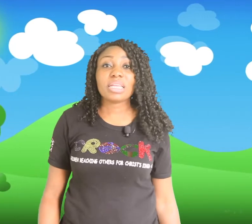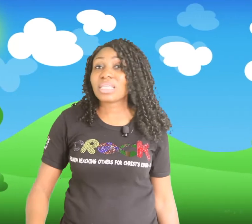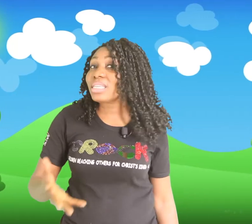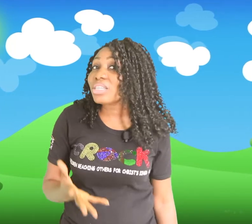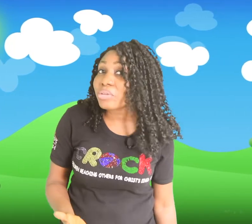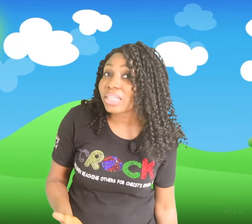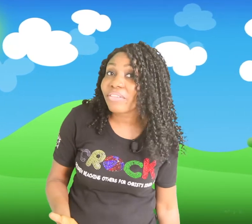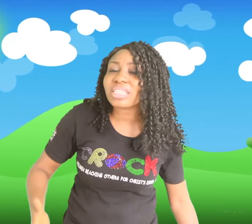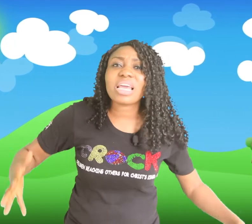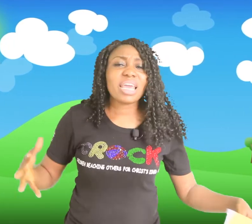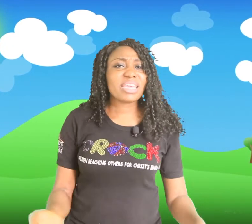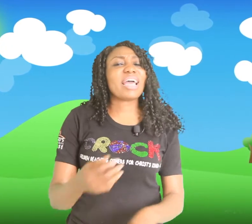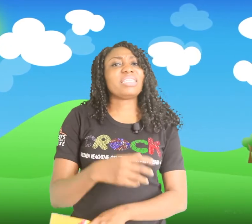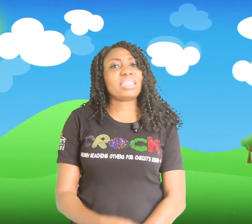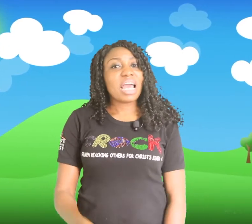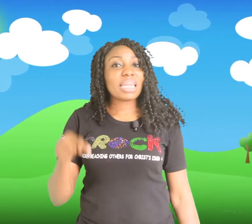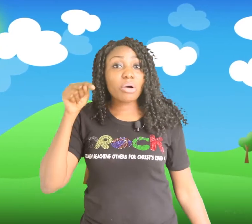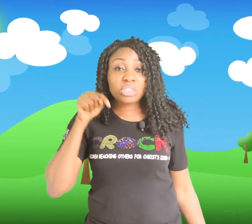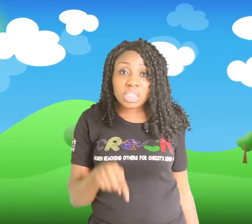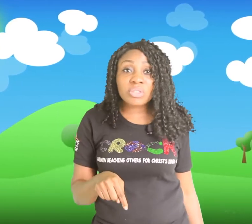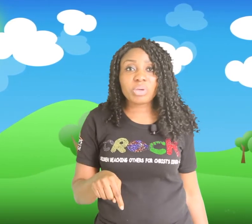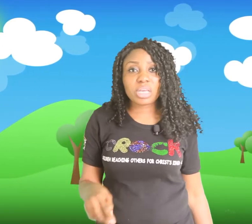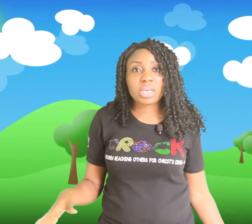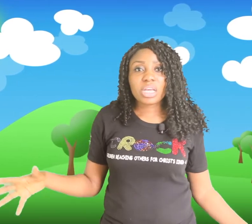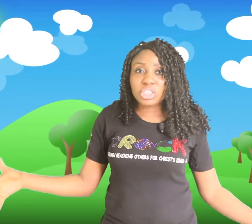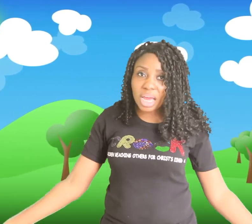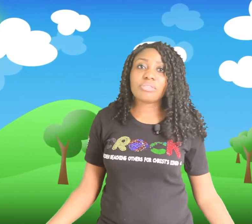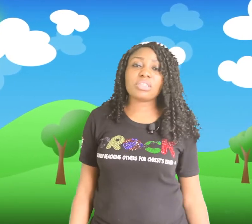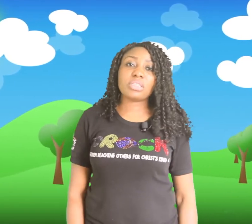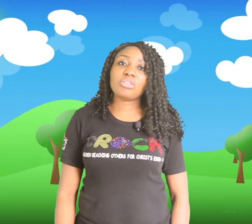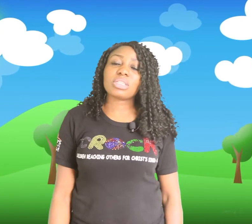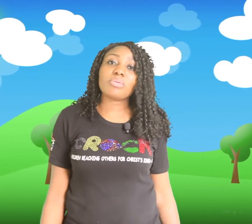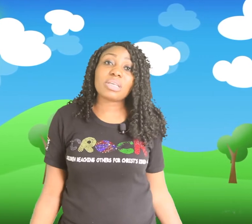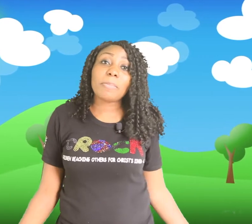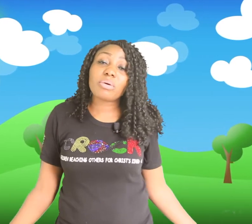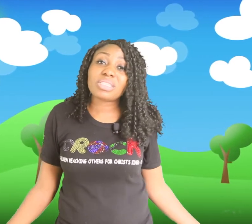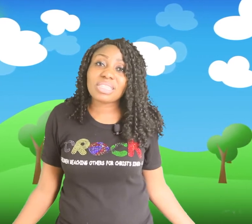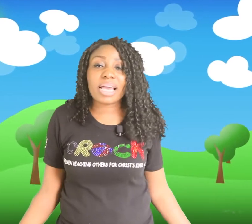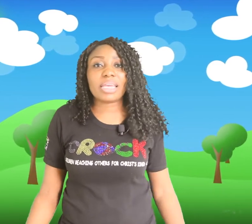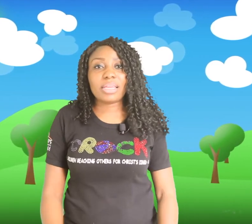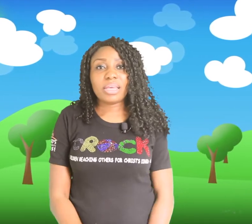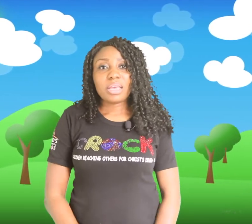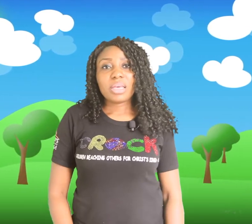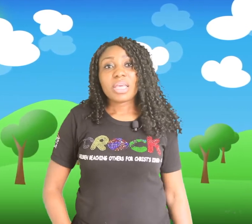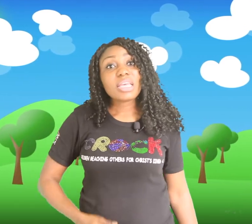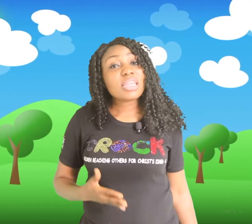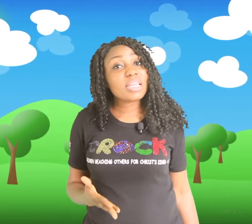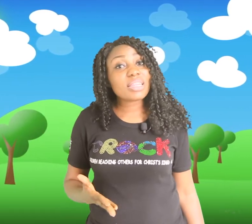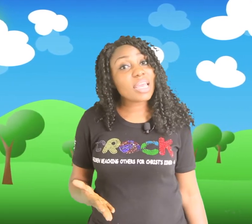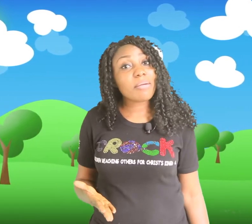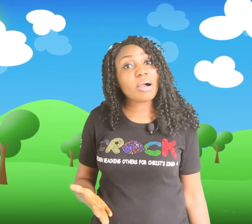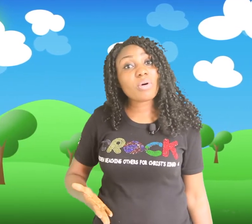receive her healing. Did she receive it? Yes! And now this week, Jairus' daughter was about dying.